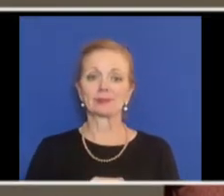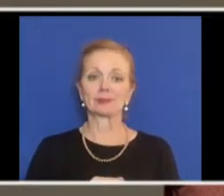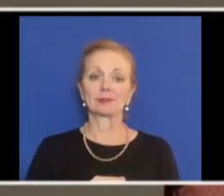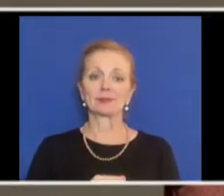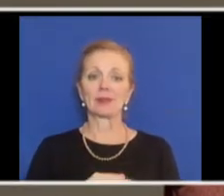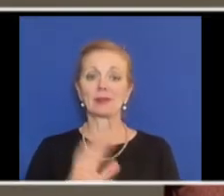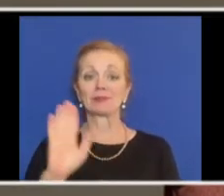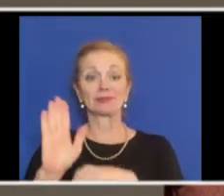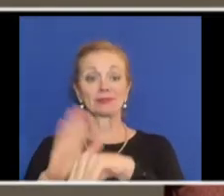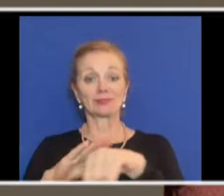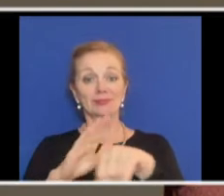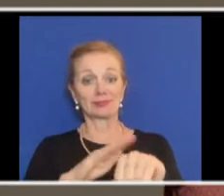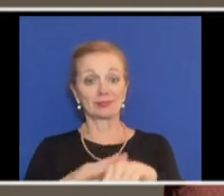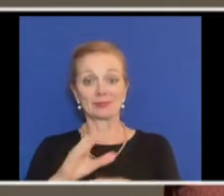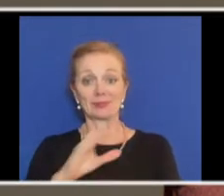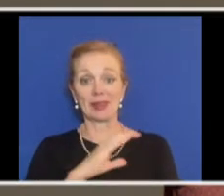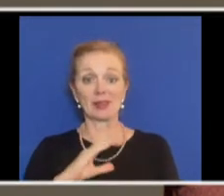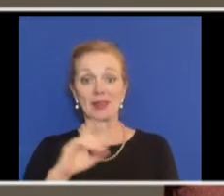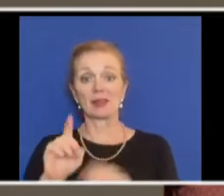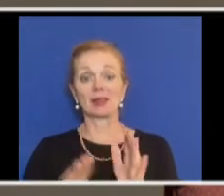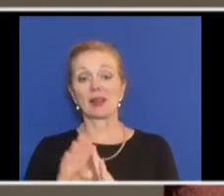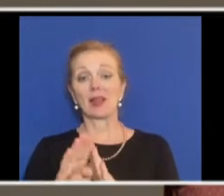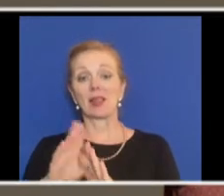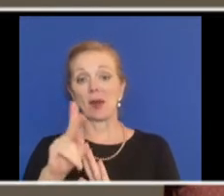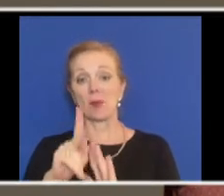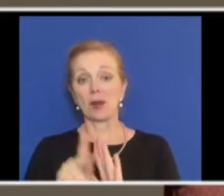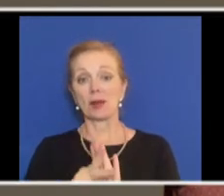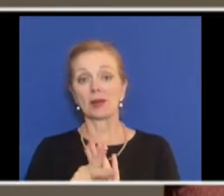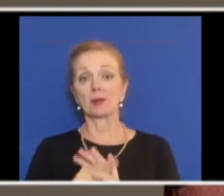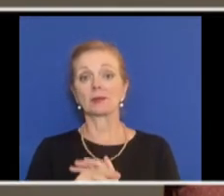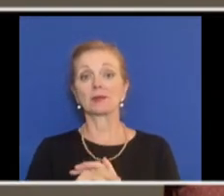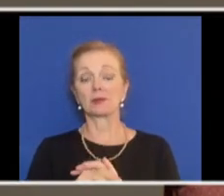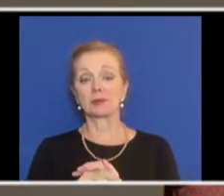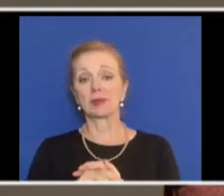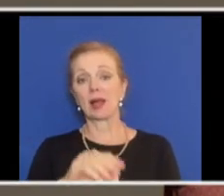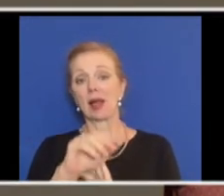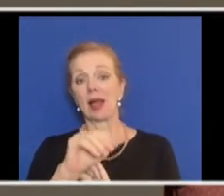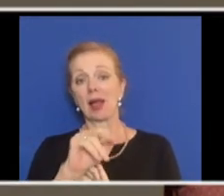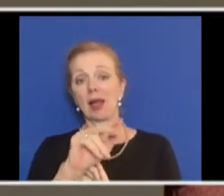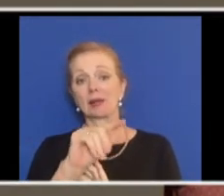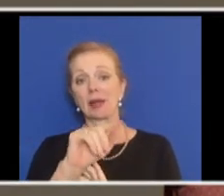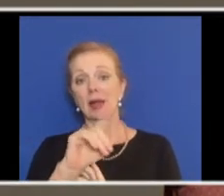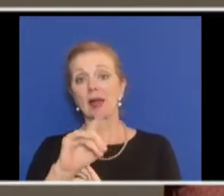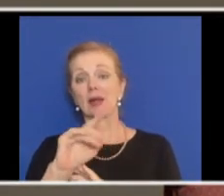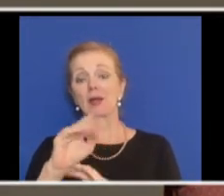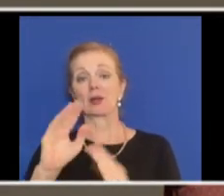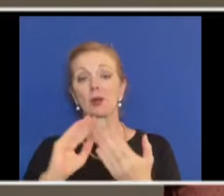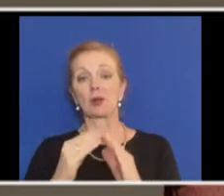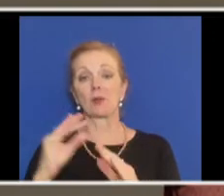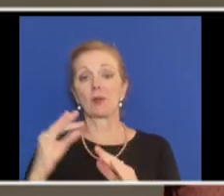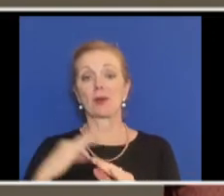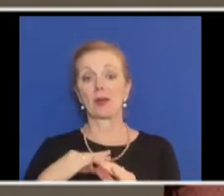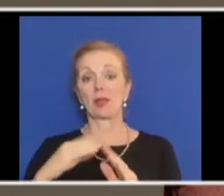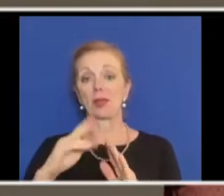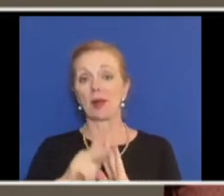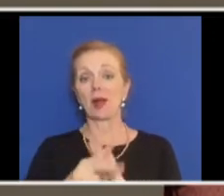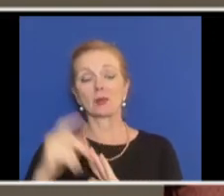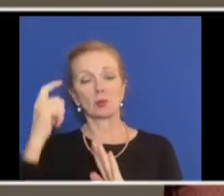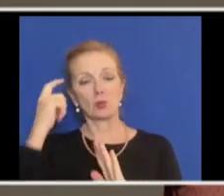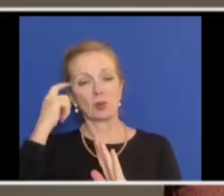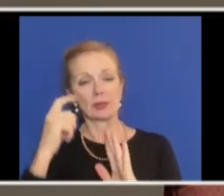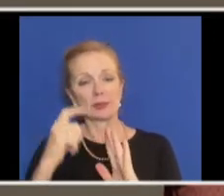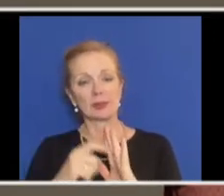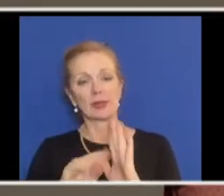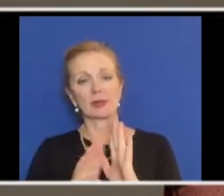flag Council we need to develop a policy an anti-displacement policy or Community benefits policy I recognize the